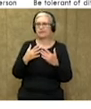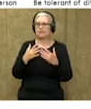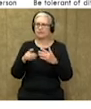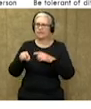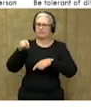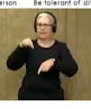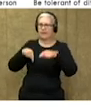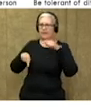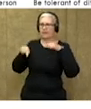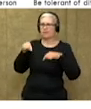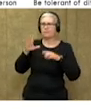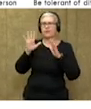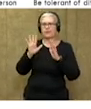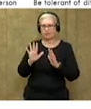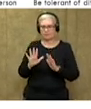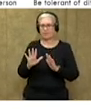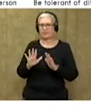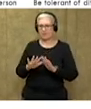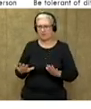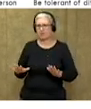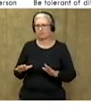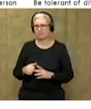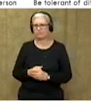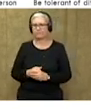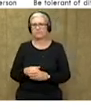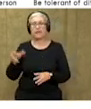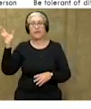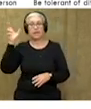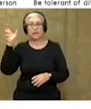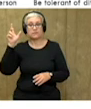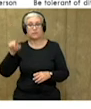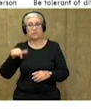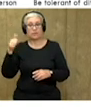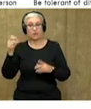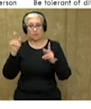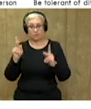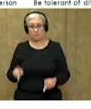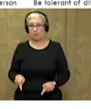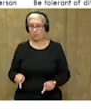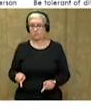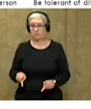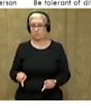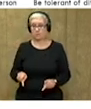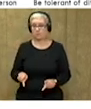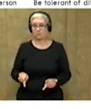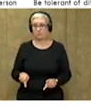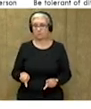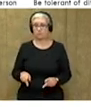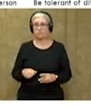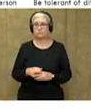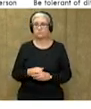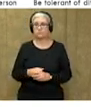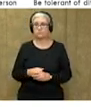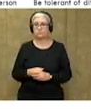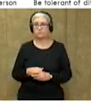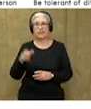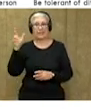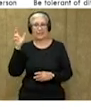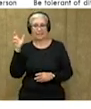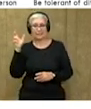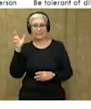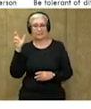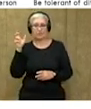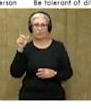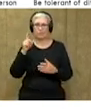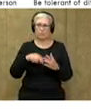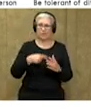think or what we feel. Listen to the other person. Be willing to take the time to listen to the other person and listen